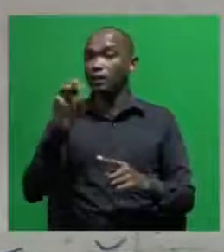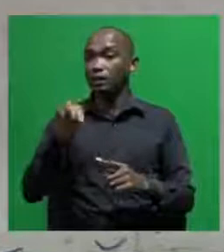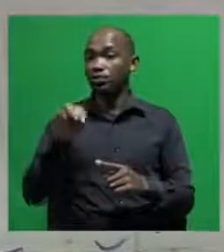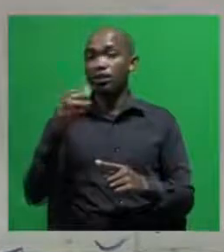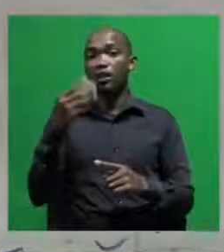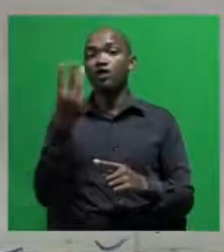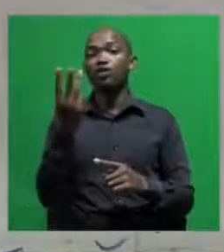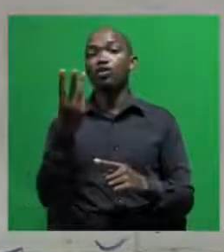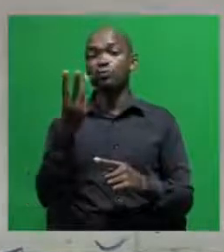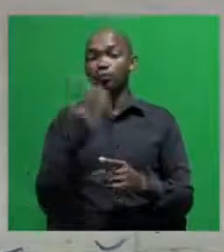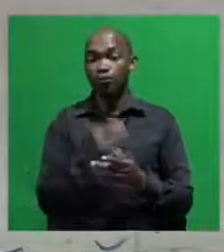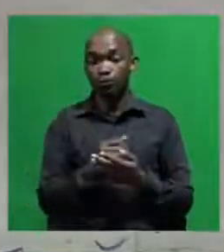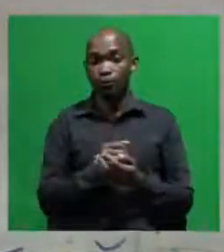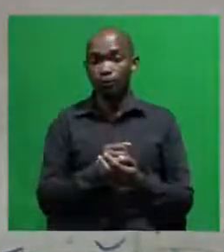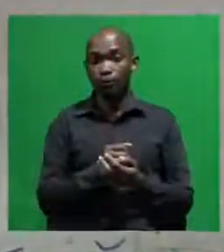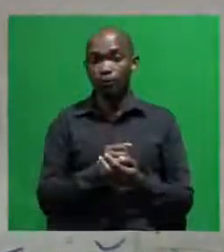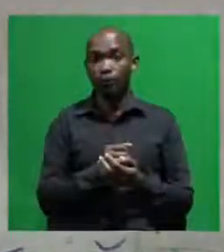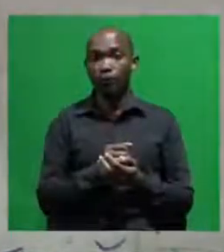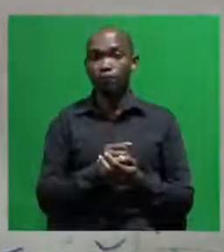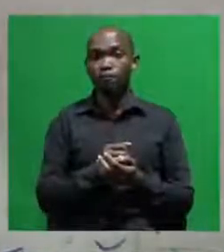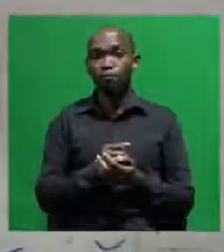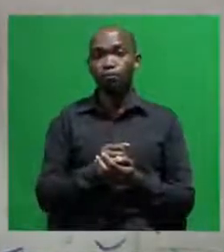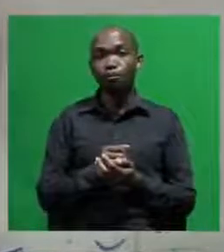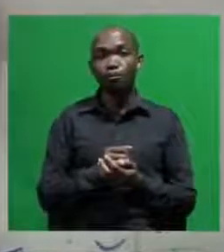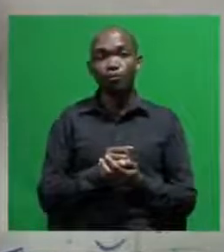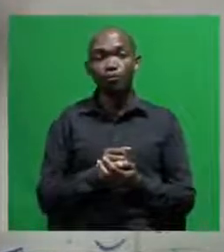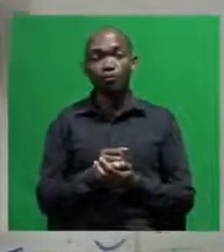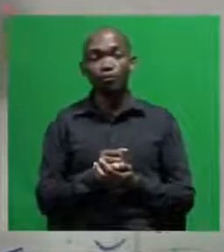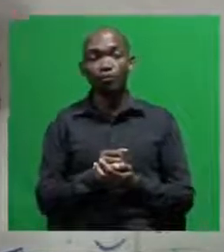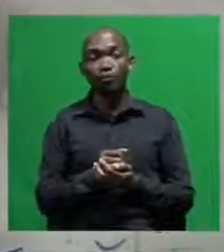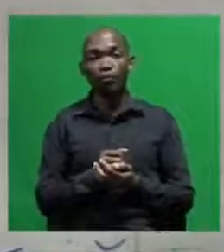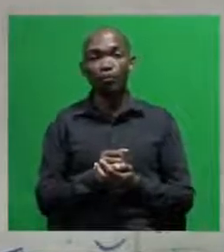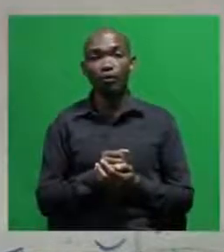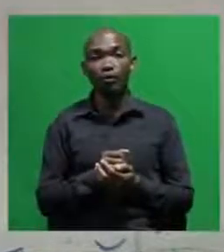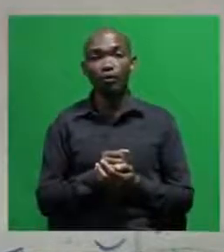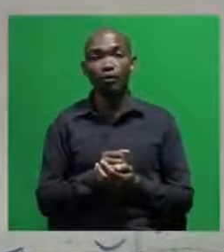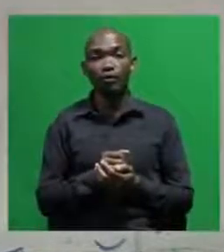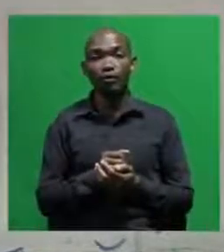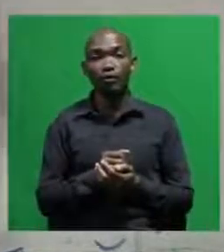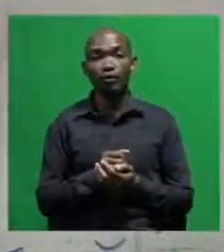equal to 100 centimeter cube.